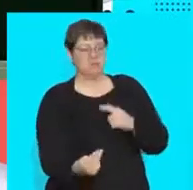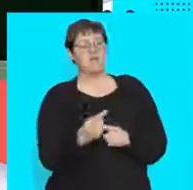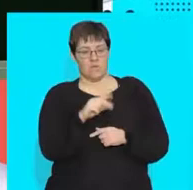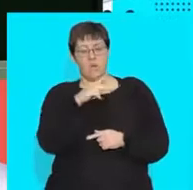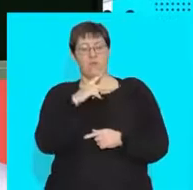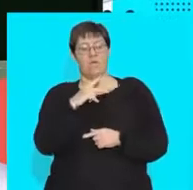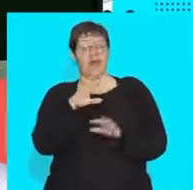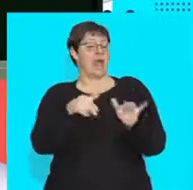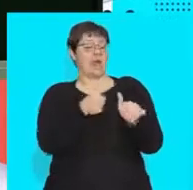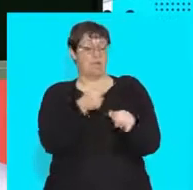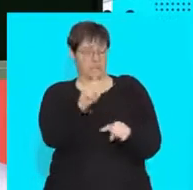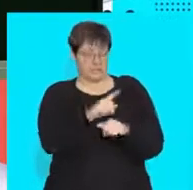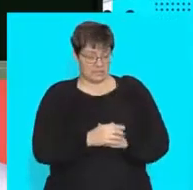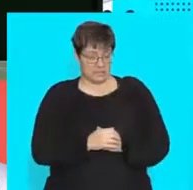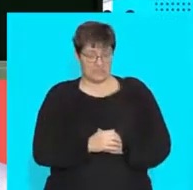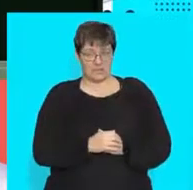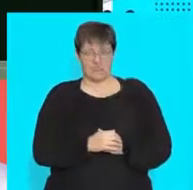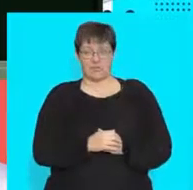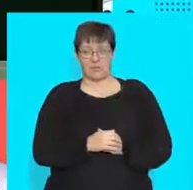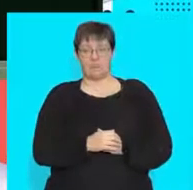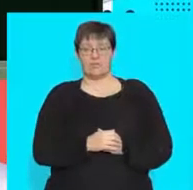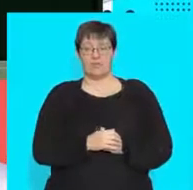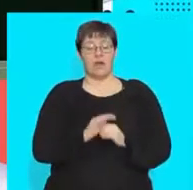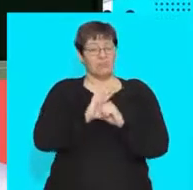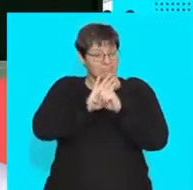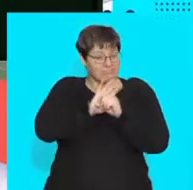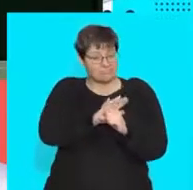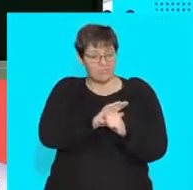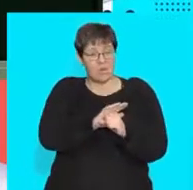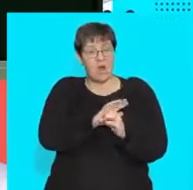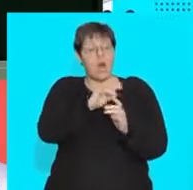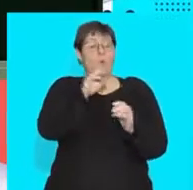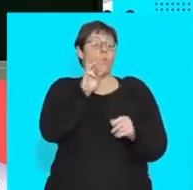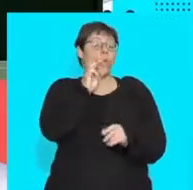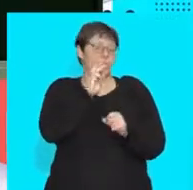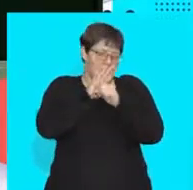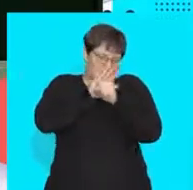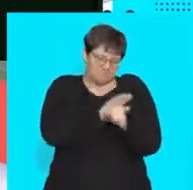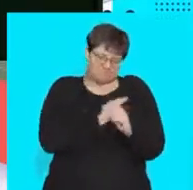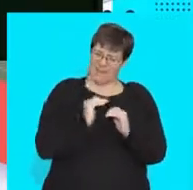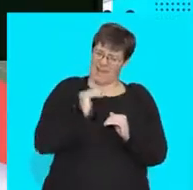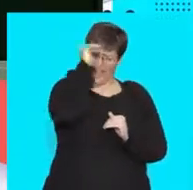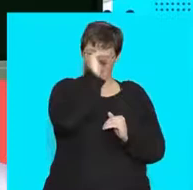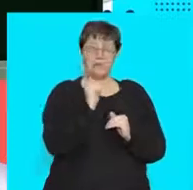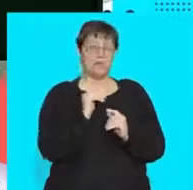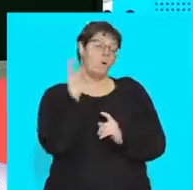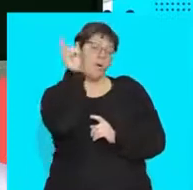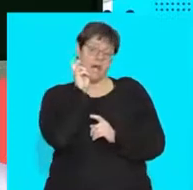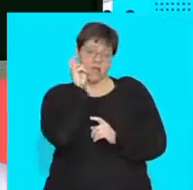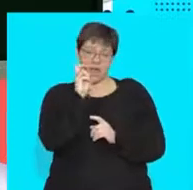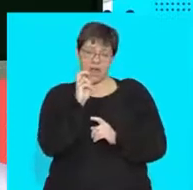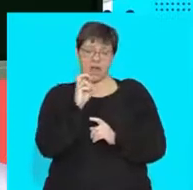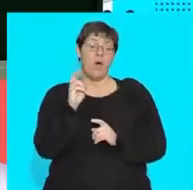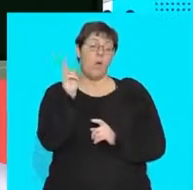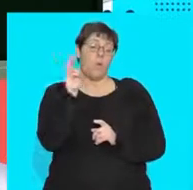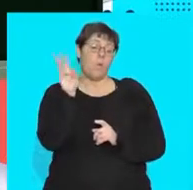what happens is the following. Now the water pressure becomes higher the deeper you go. So if this is your auditory